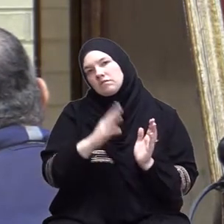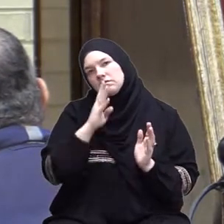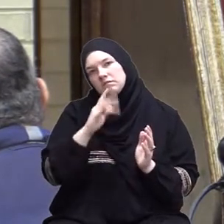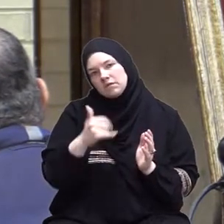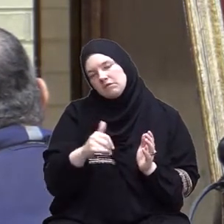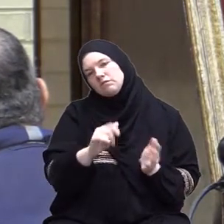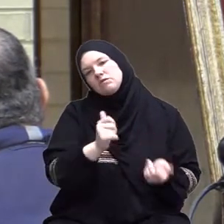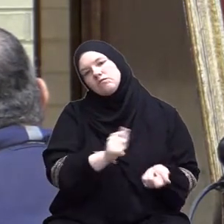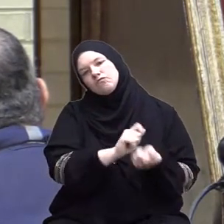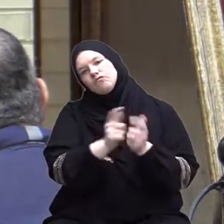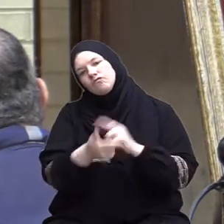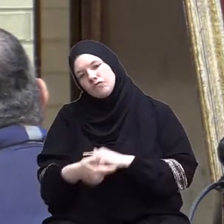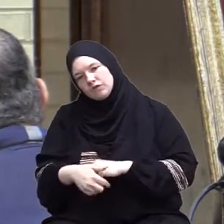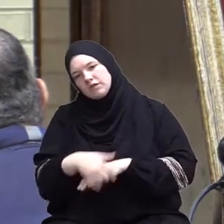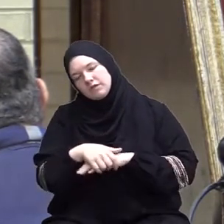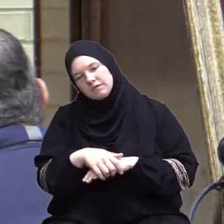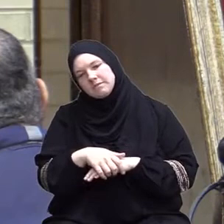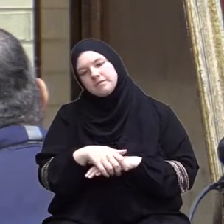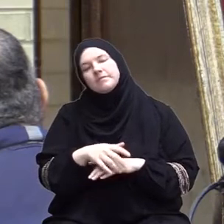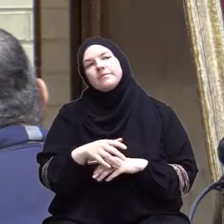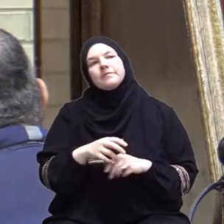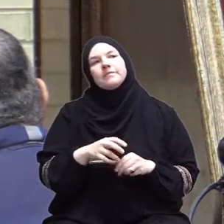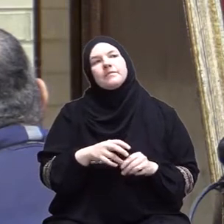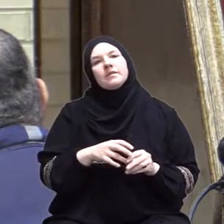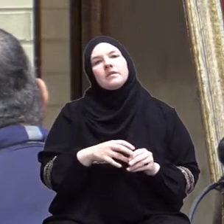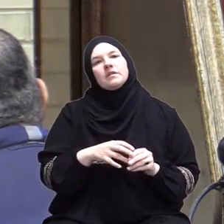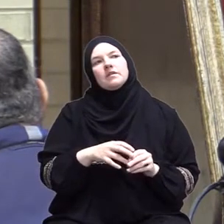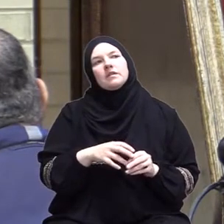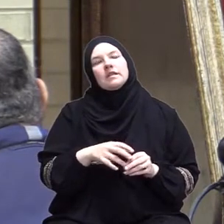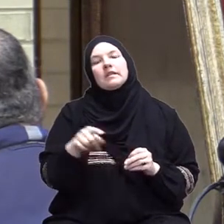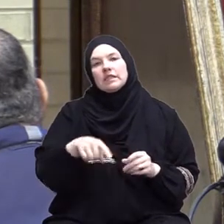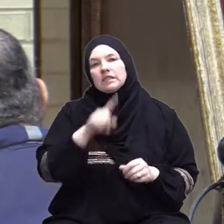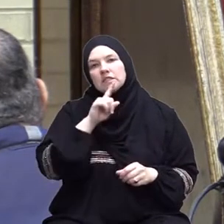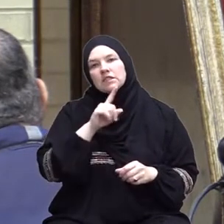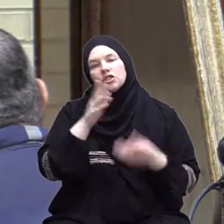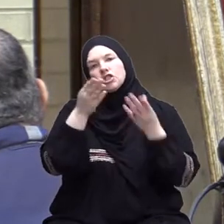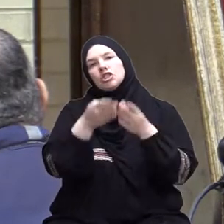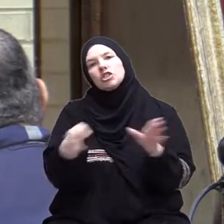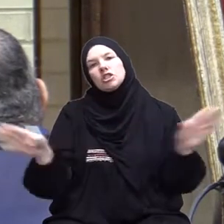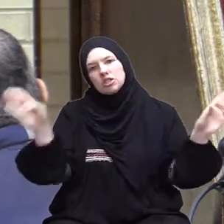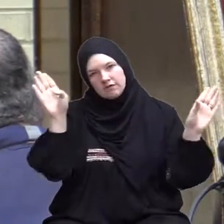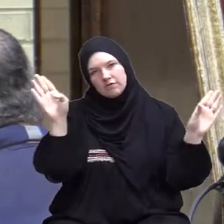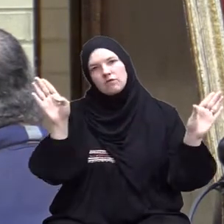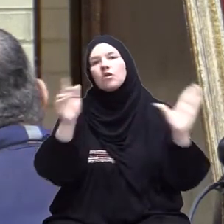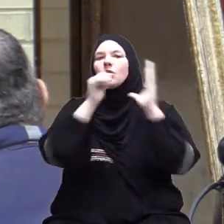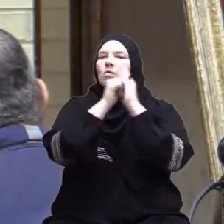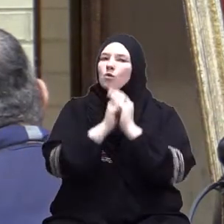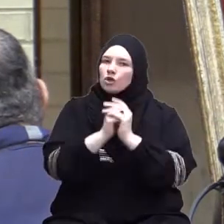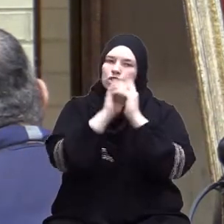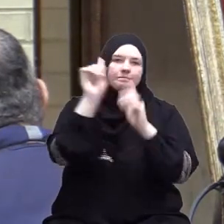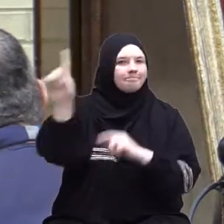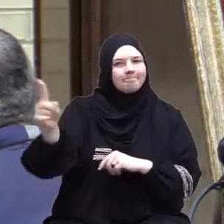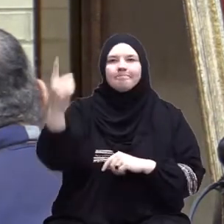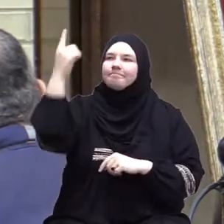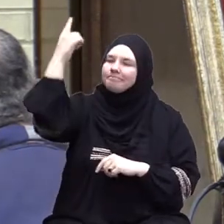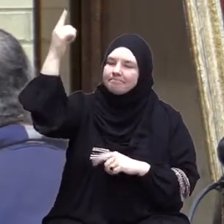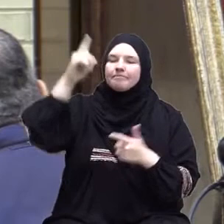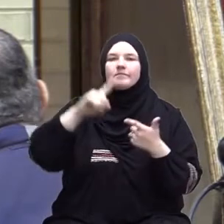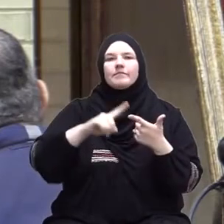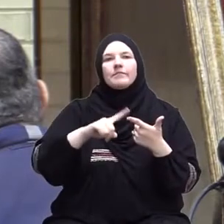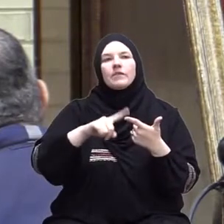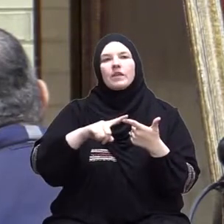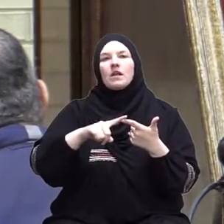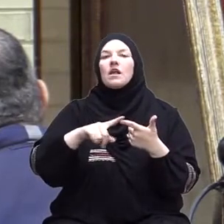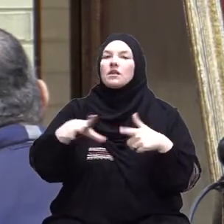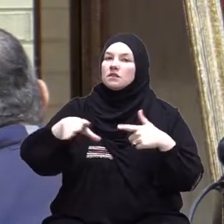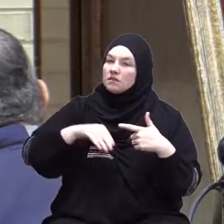in Surah Al-Baqarah as well. So this is the covenant, the general covenant, to worship none but Allah, to take Allah for